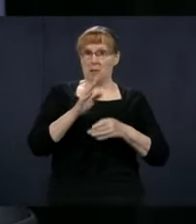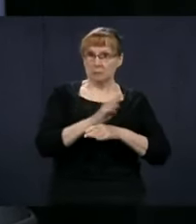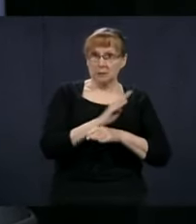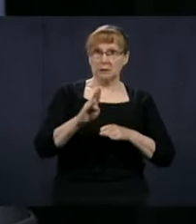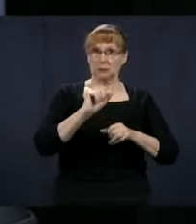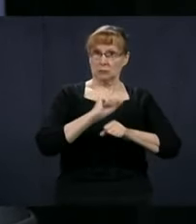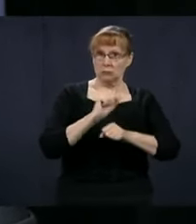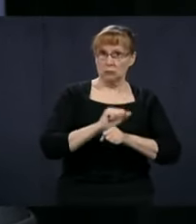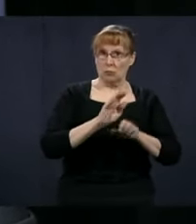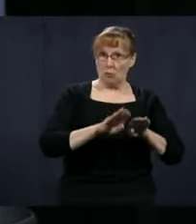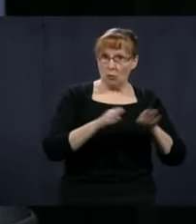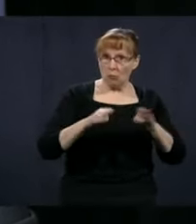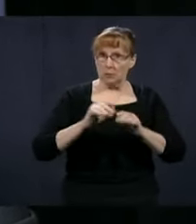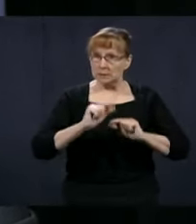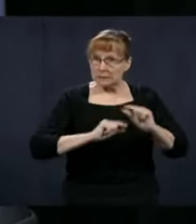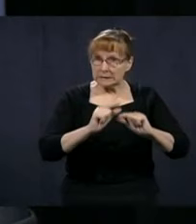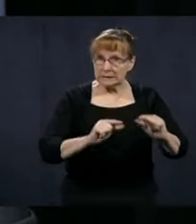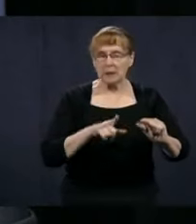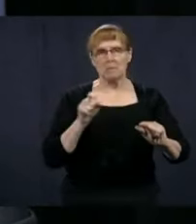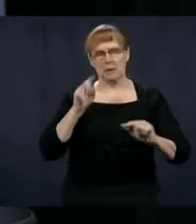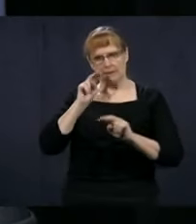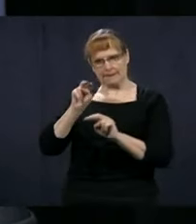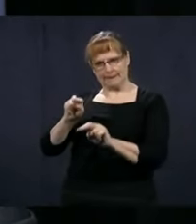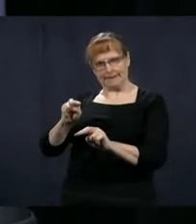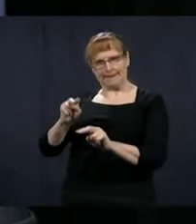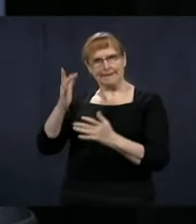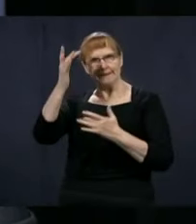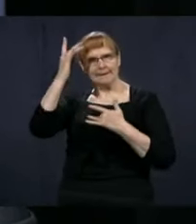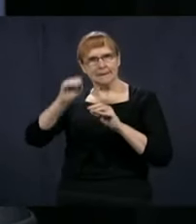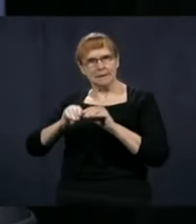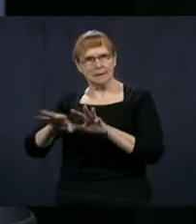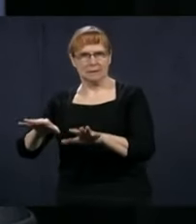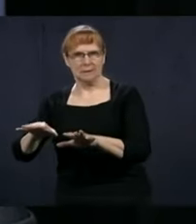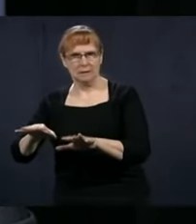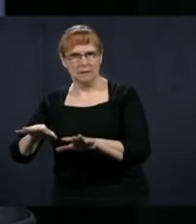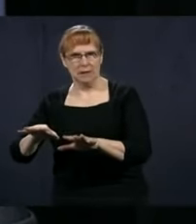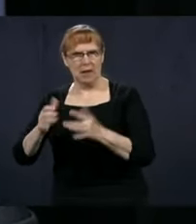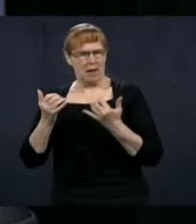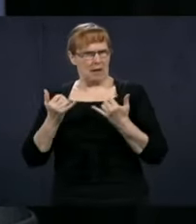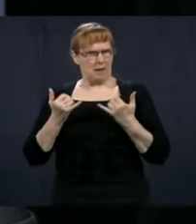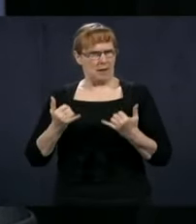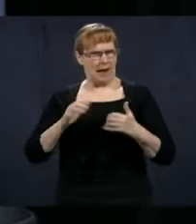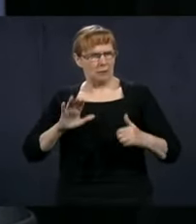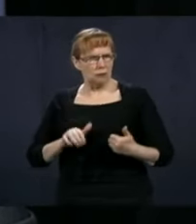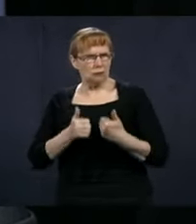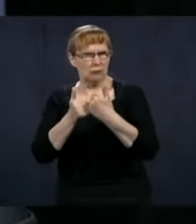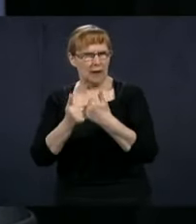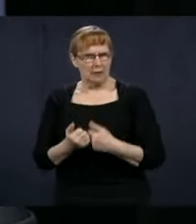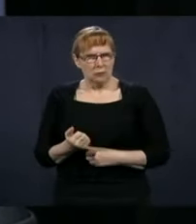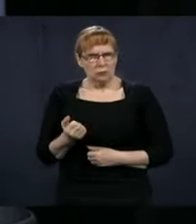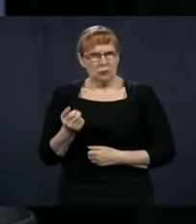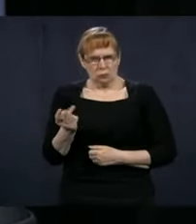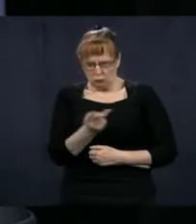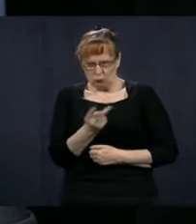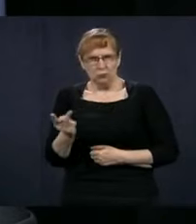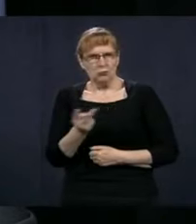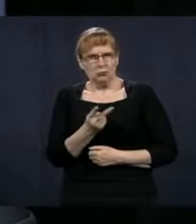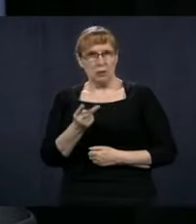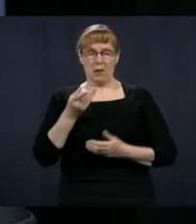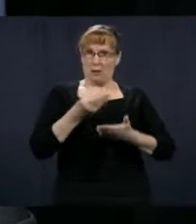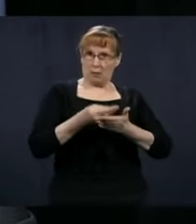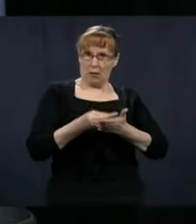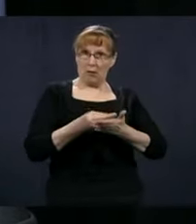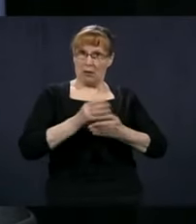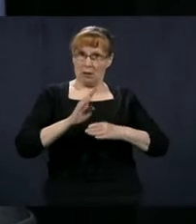stay vigilant. We have two challenges in front of us: to restart our economy and to do